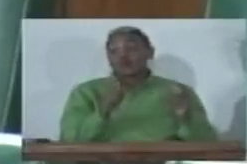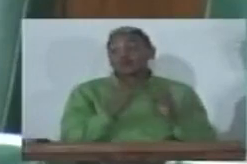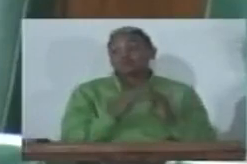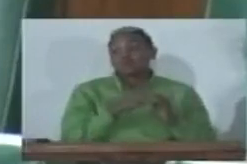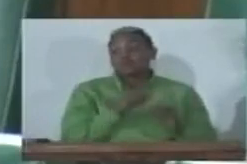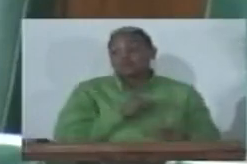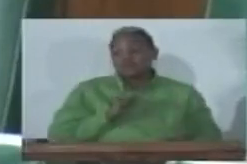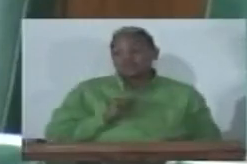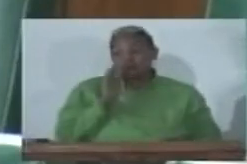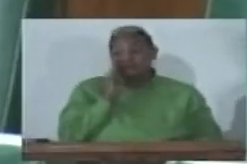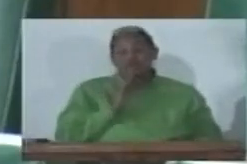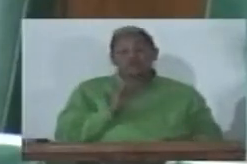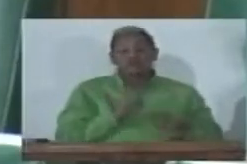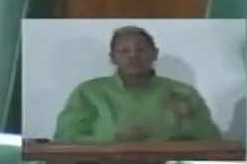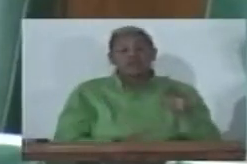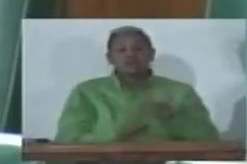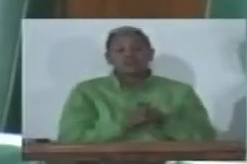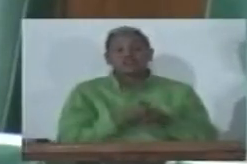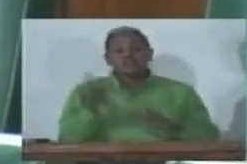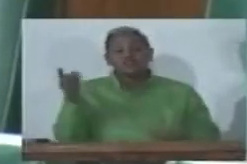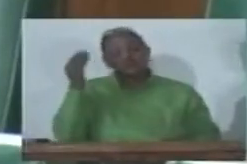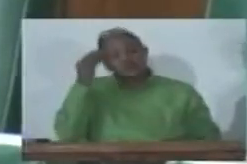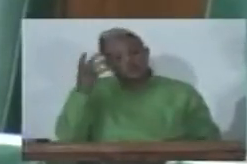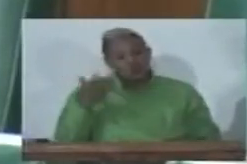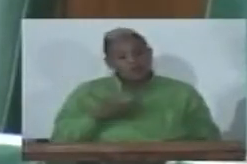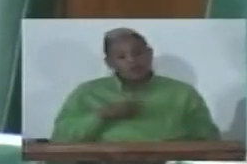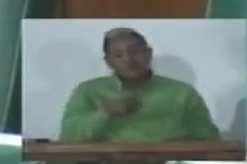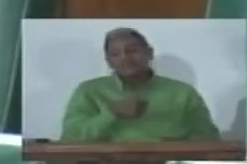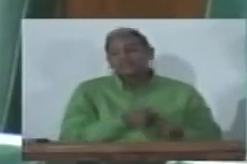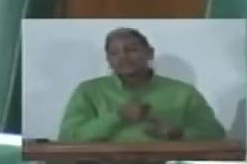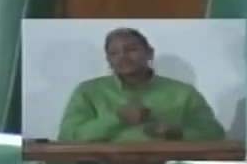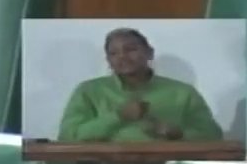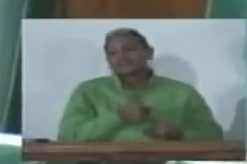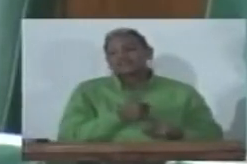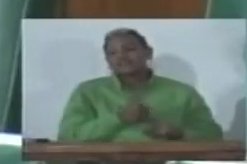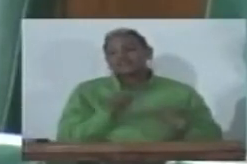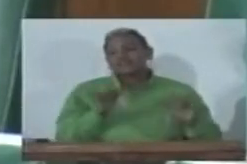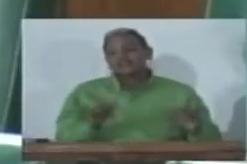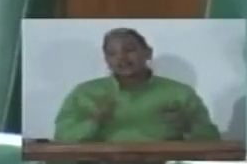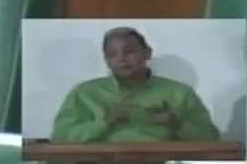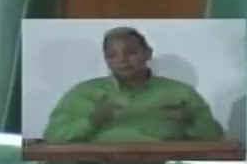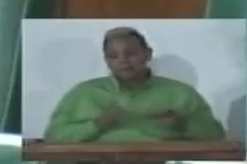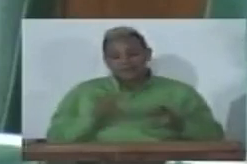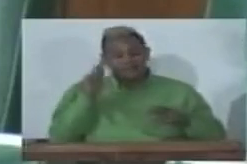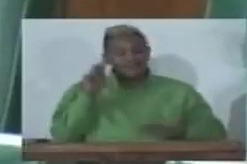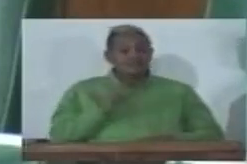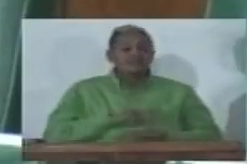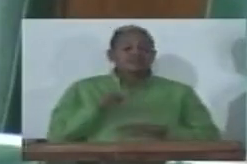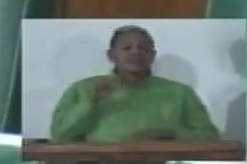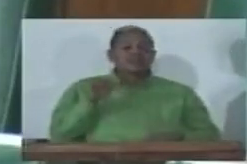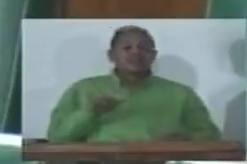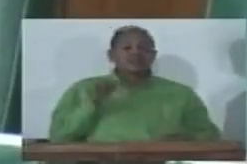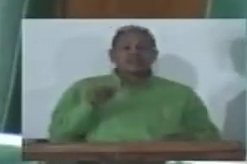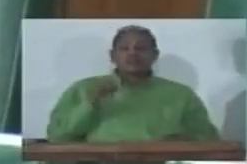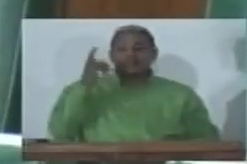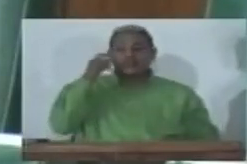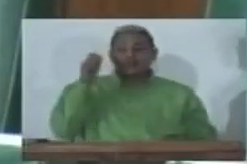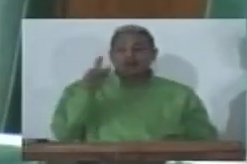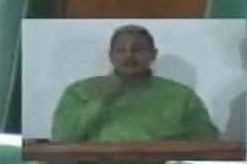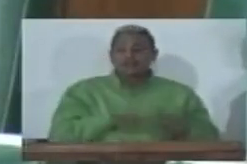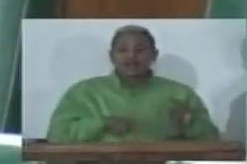up. And he told me that he was in the same place for days because he was